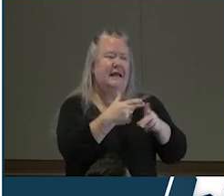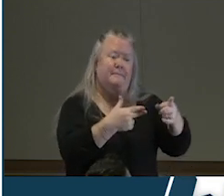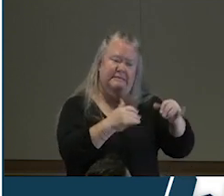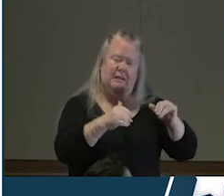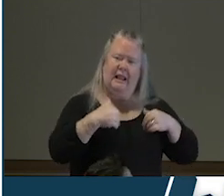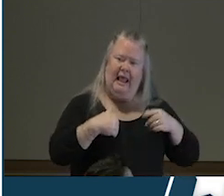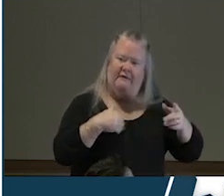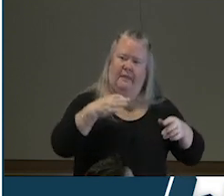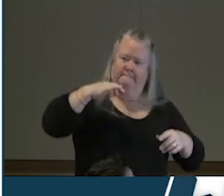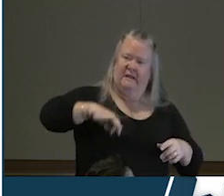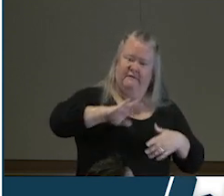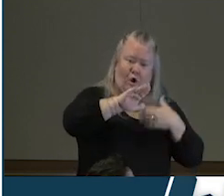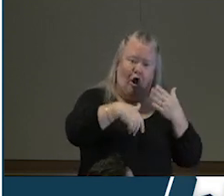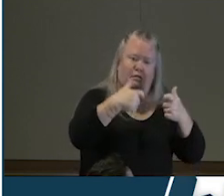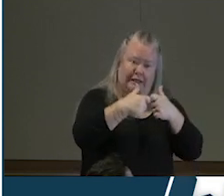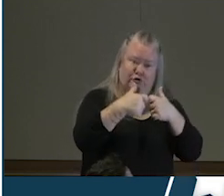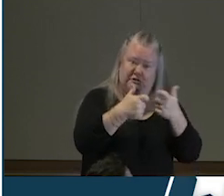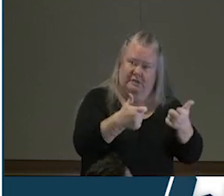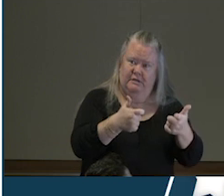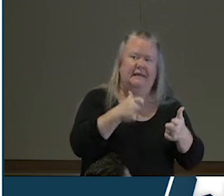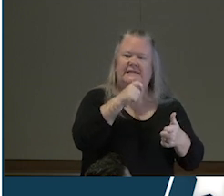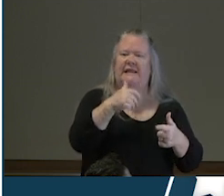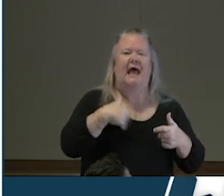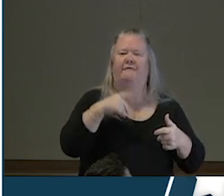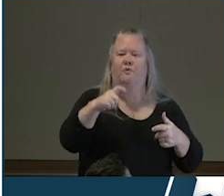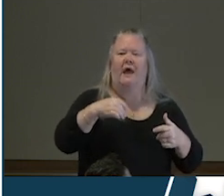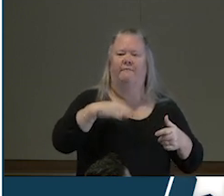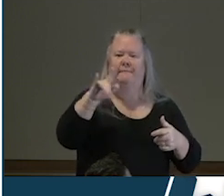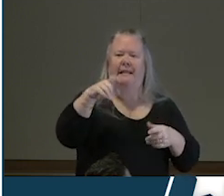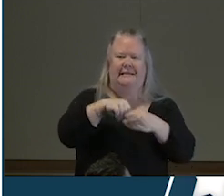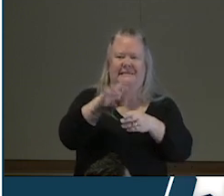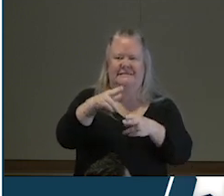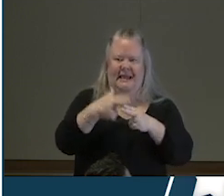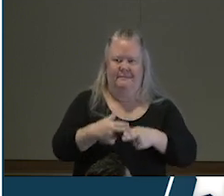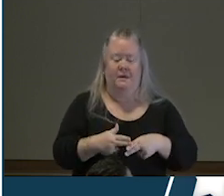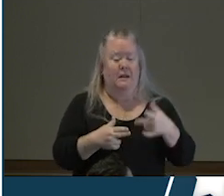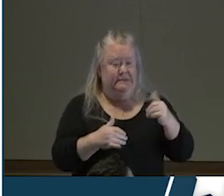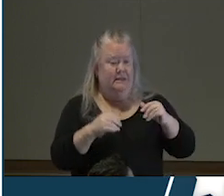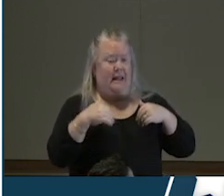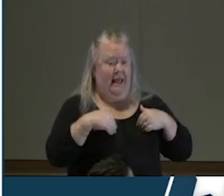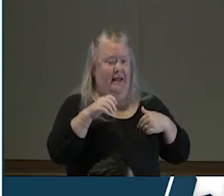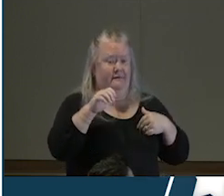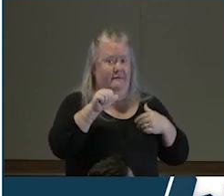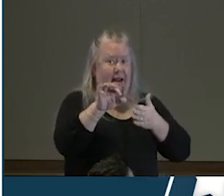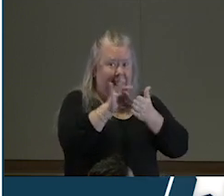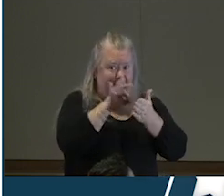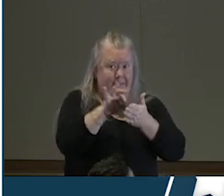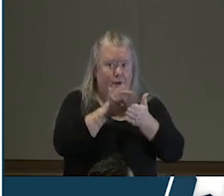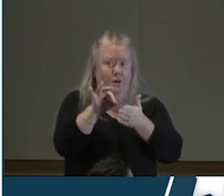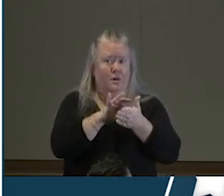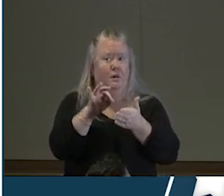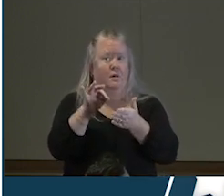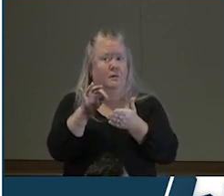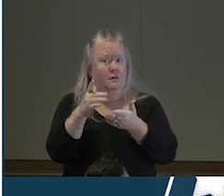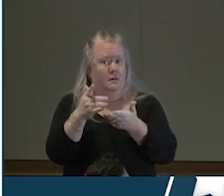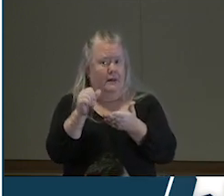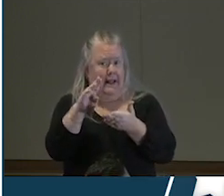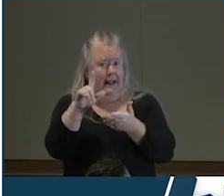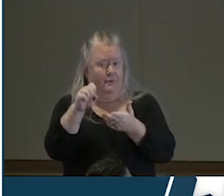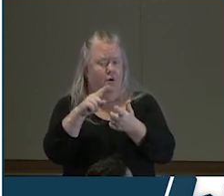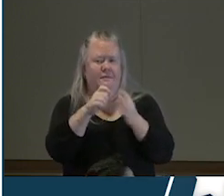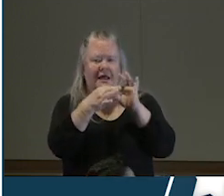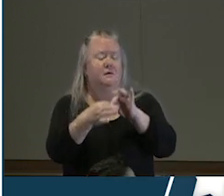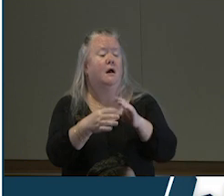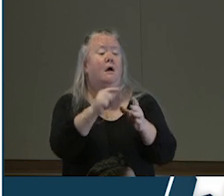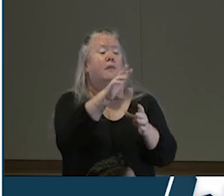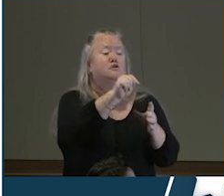the benefit of all the electricity, he just didn't have to have the bill in his name. And he can still have an ABLE account, Yep. right, which doesn't have anything. And the